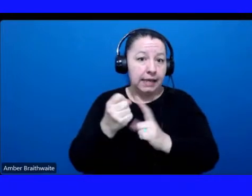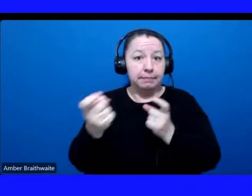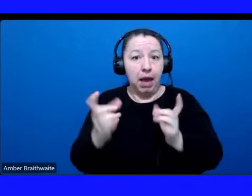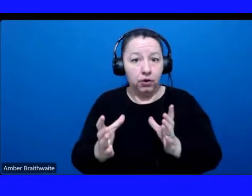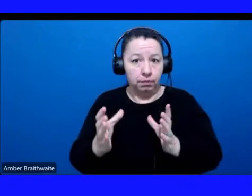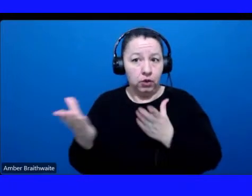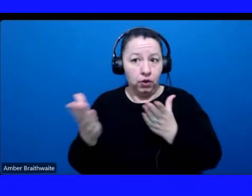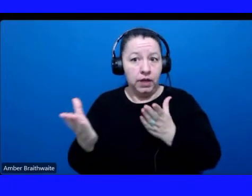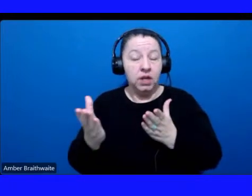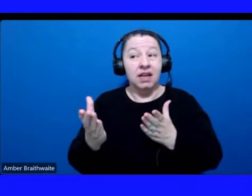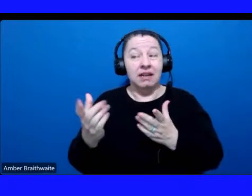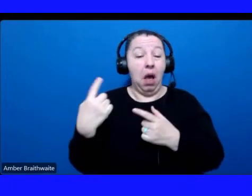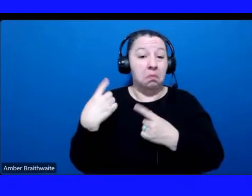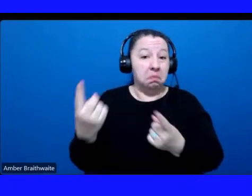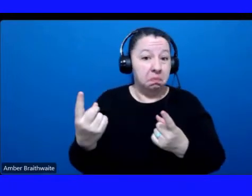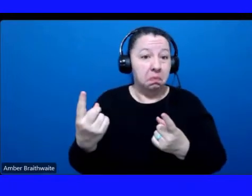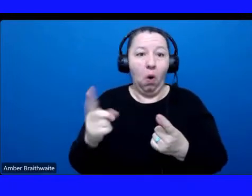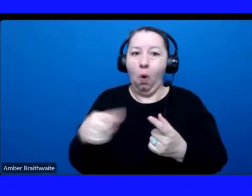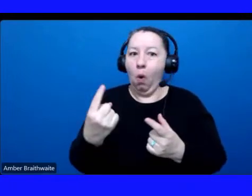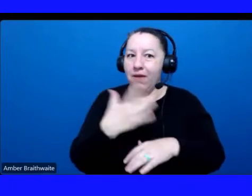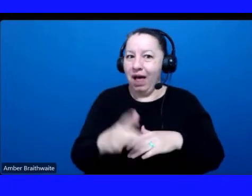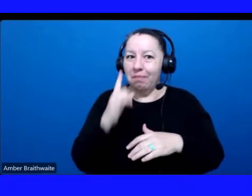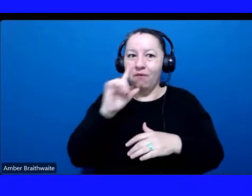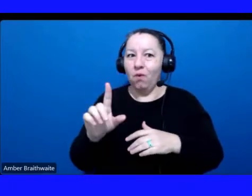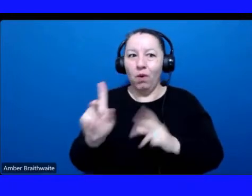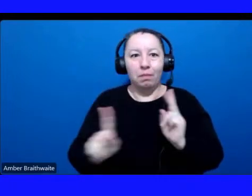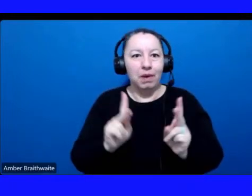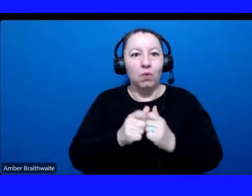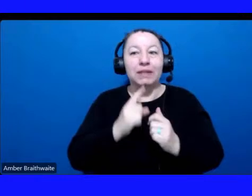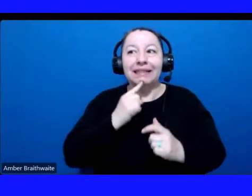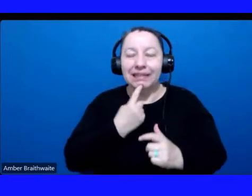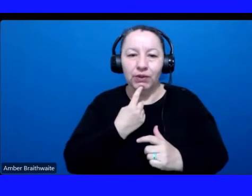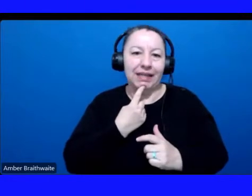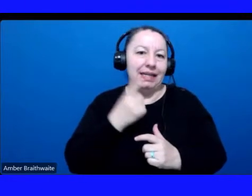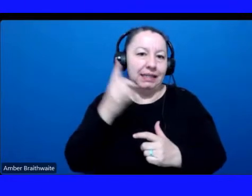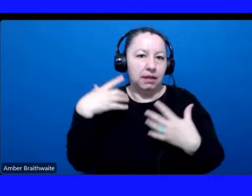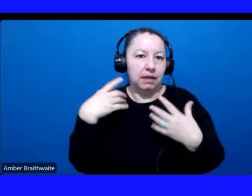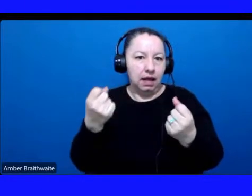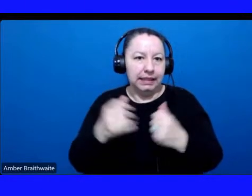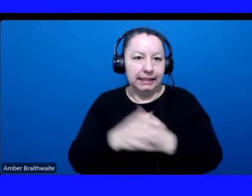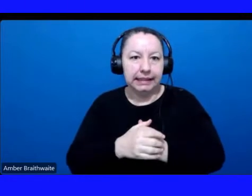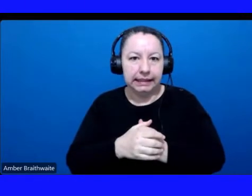of cell phones and community escorts. Next slide.